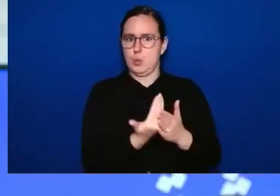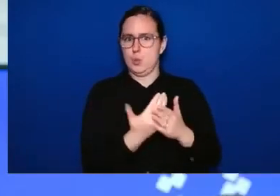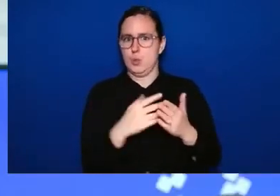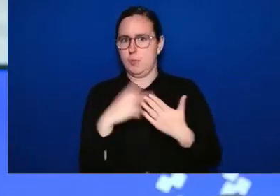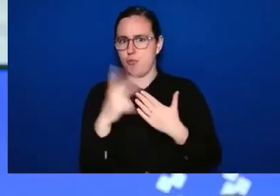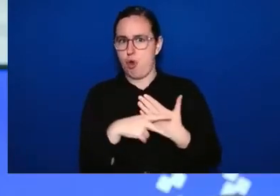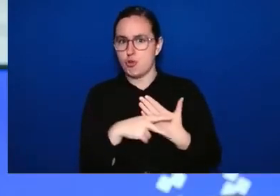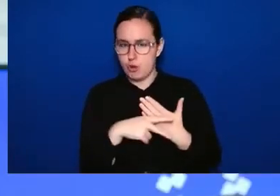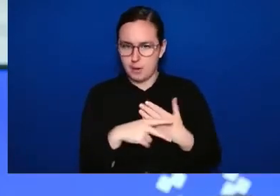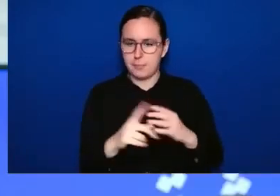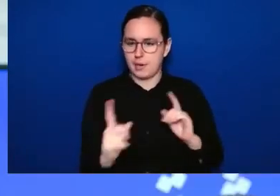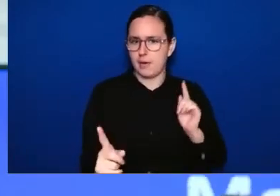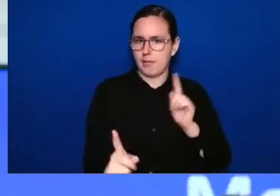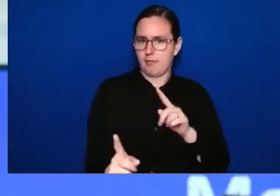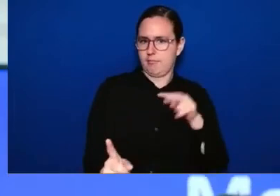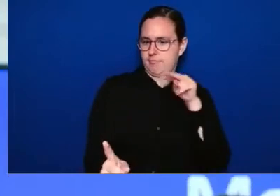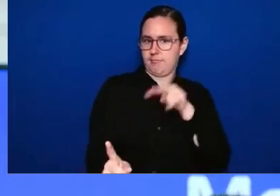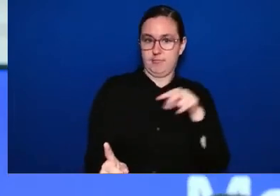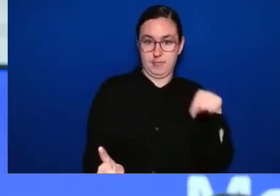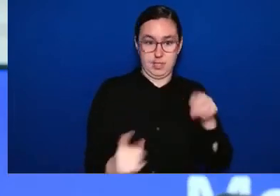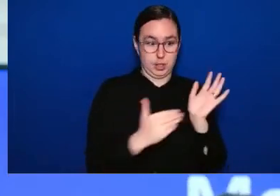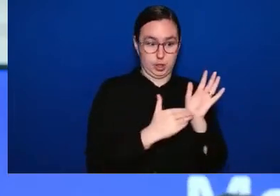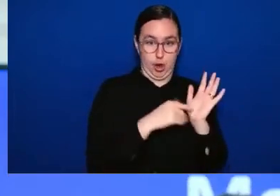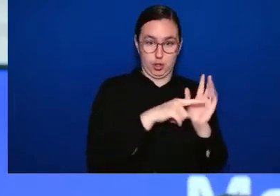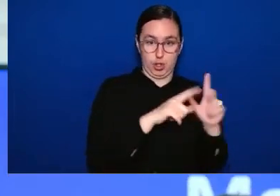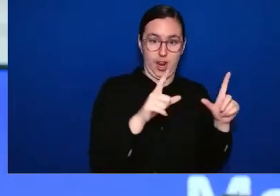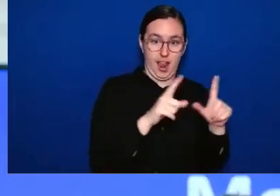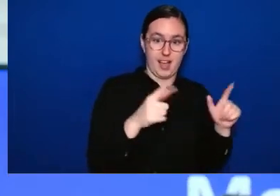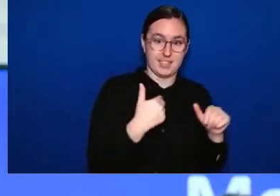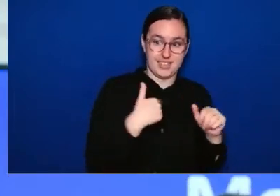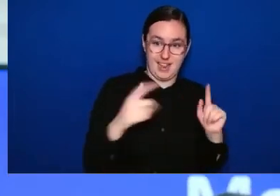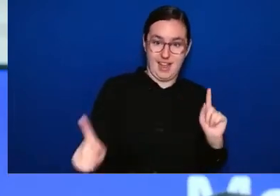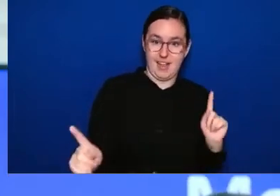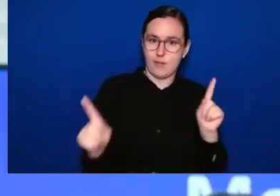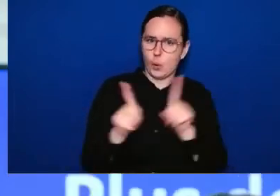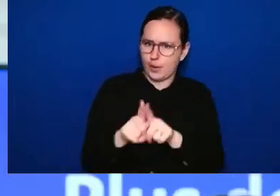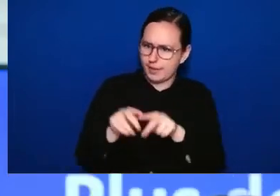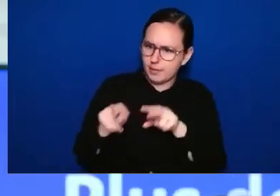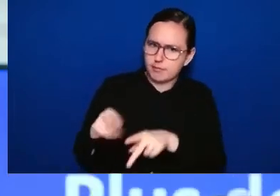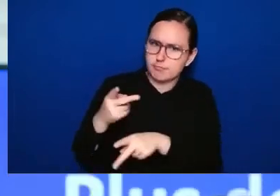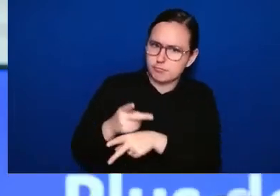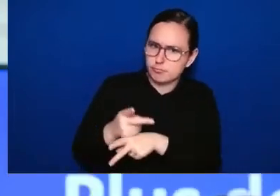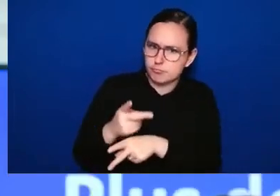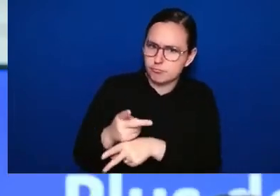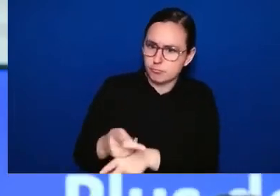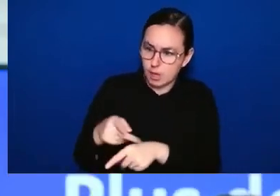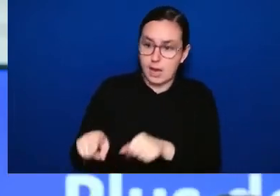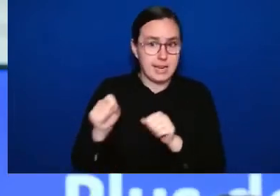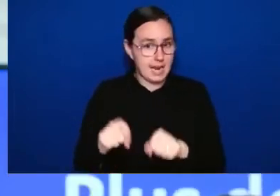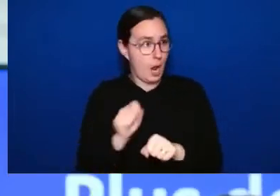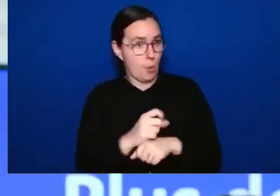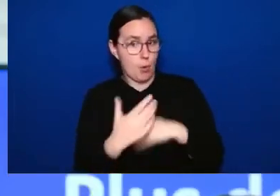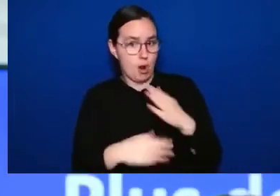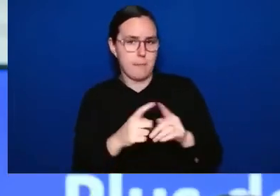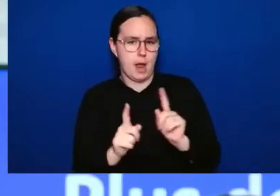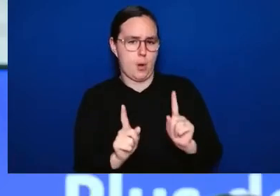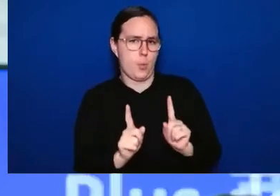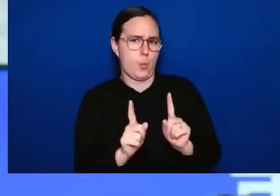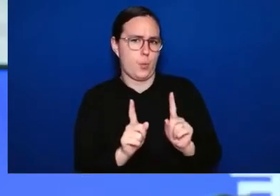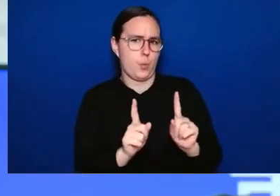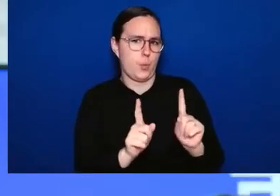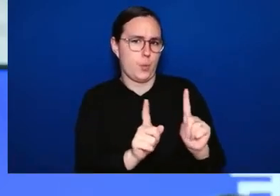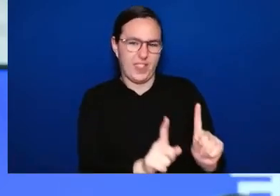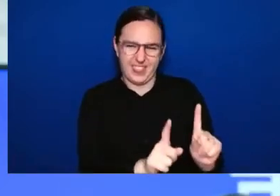with the regulatory colleges to ensure international medical graduates can start the accreditation process before arriving in the